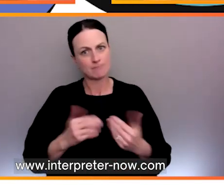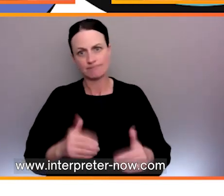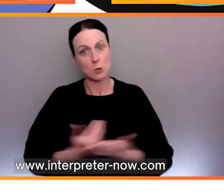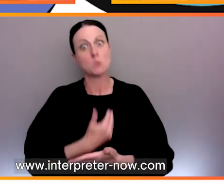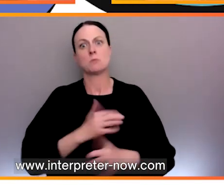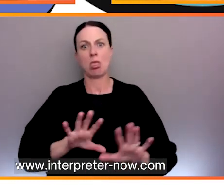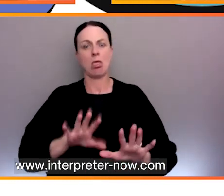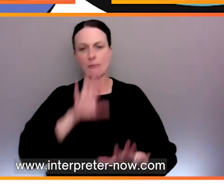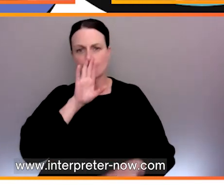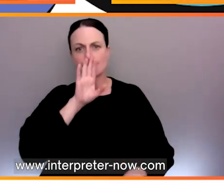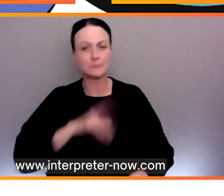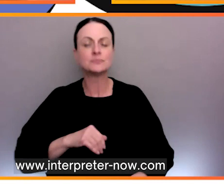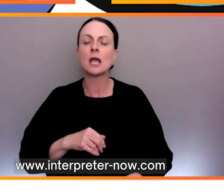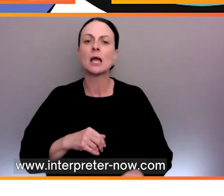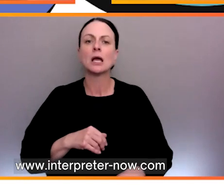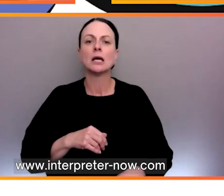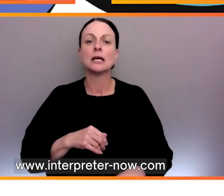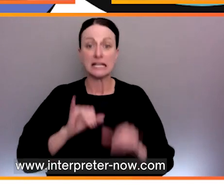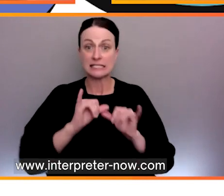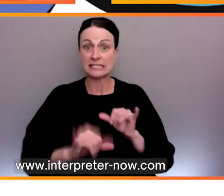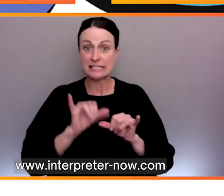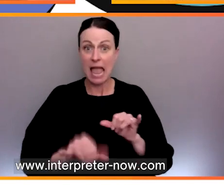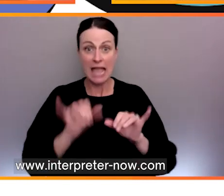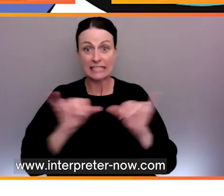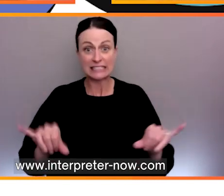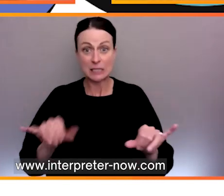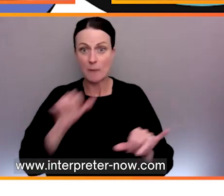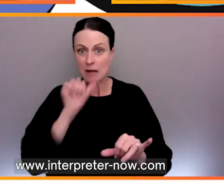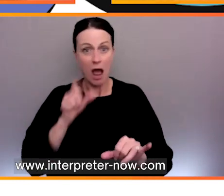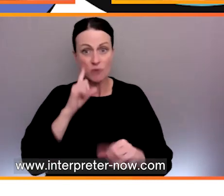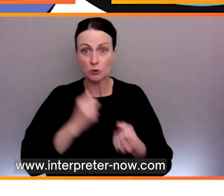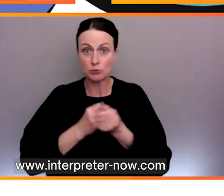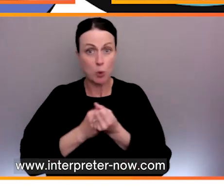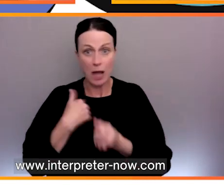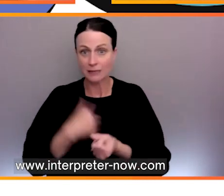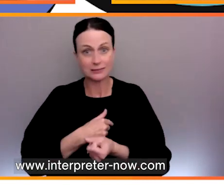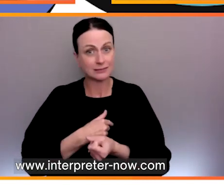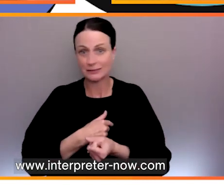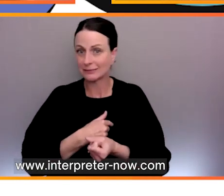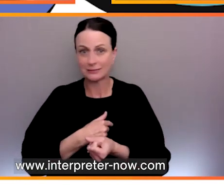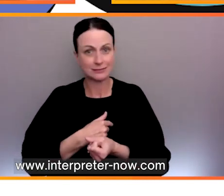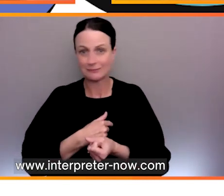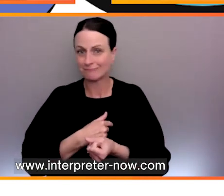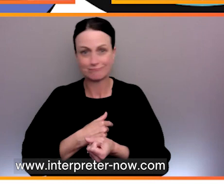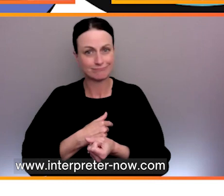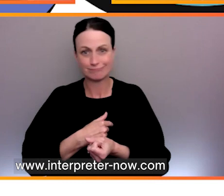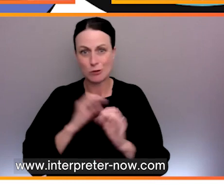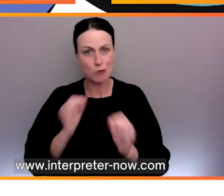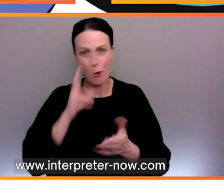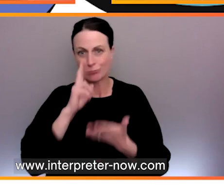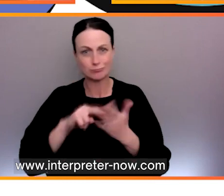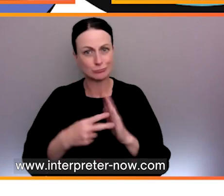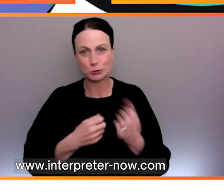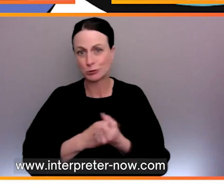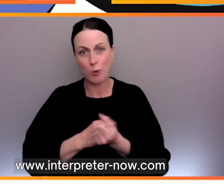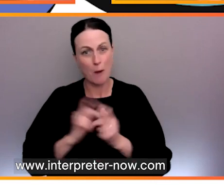then is that the win? When we're staying in a situation in which our values are no longer are